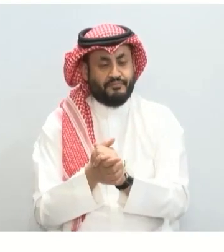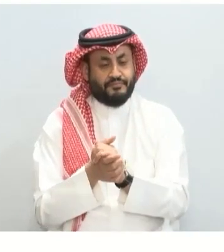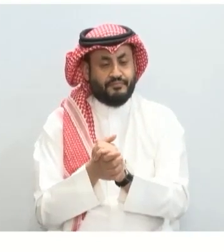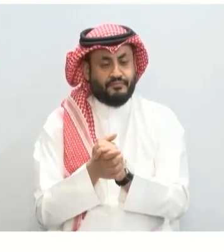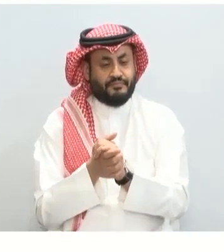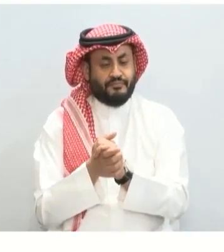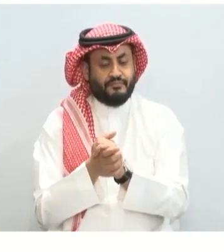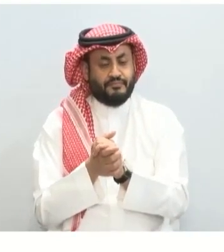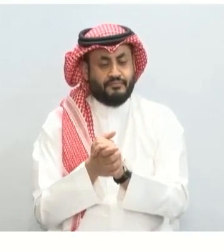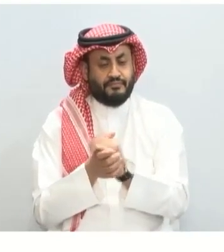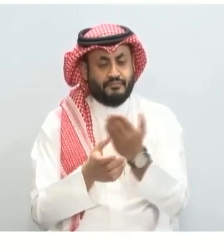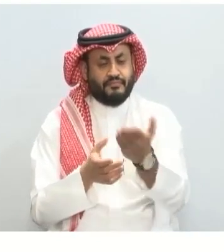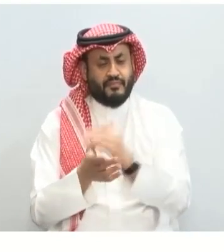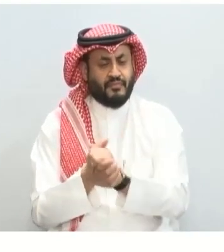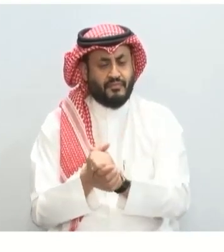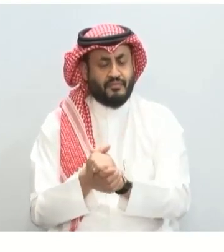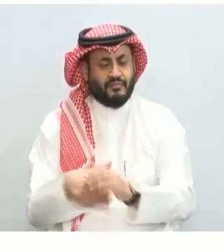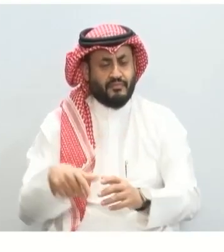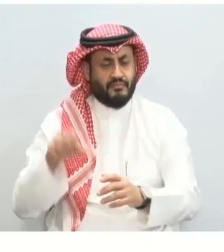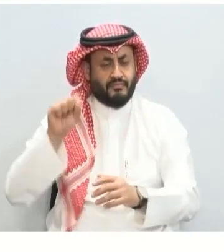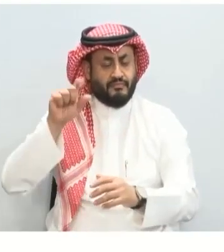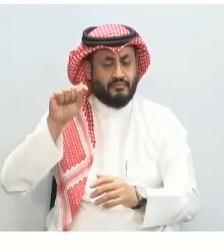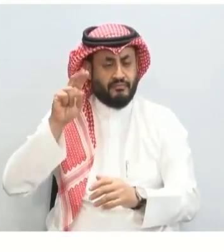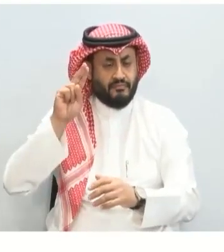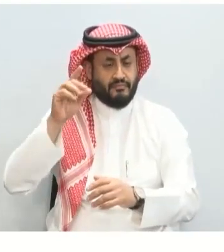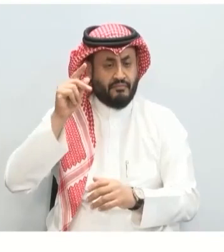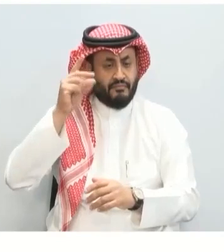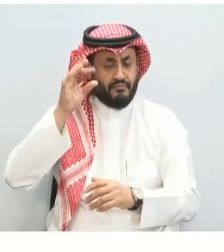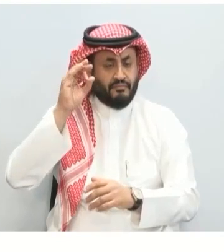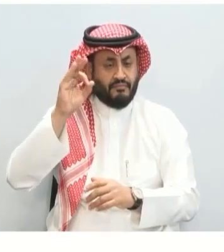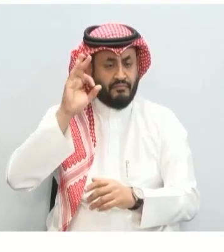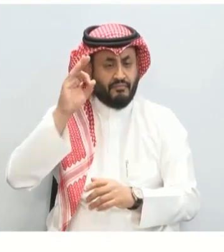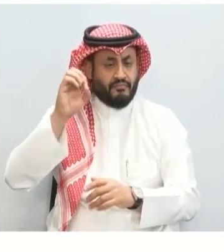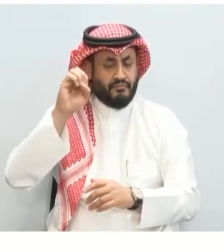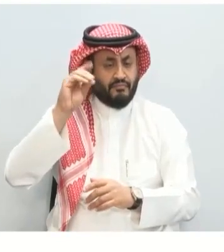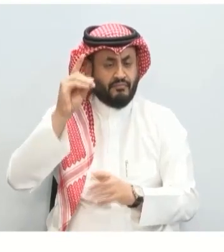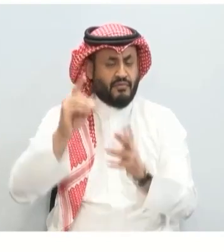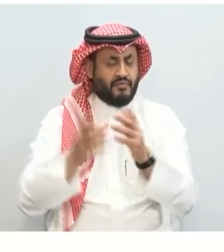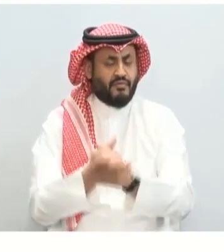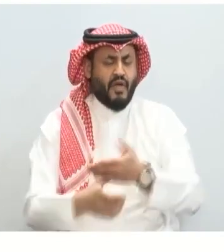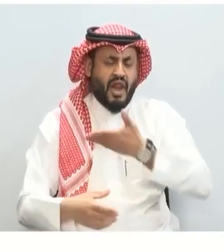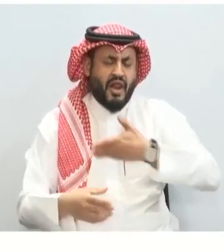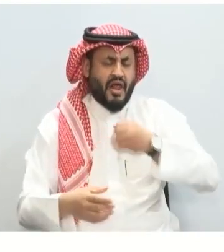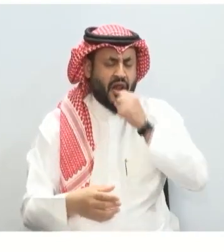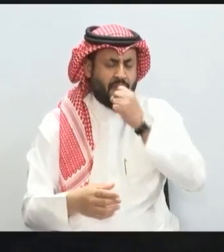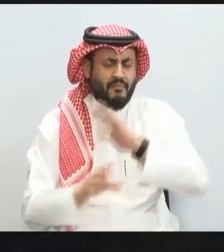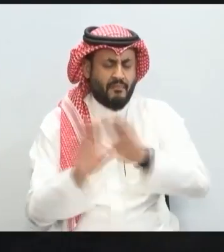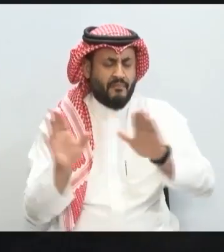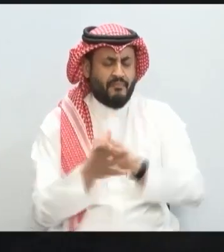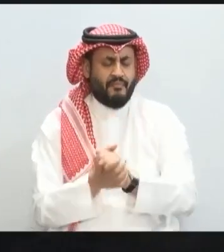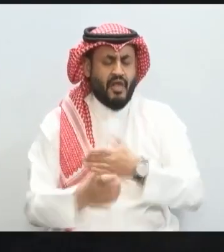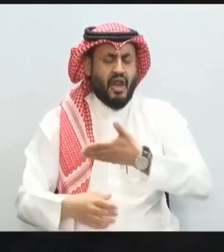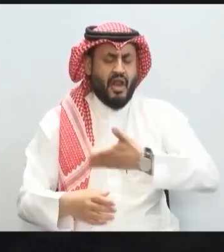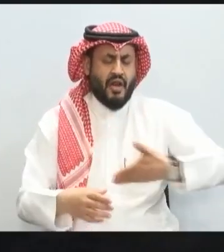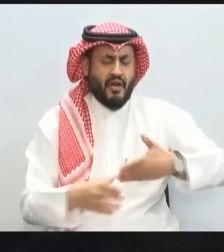absolutely stuffed. When you say stuffed here, It means when you say